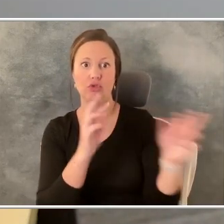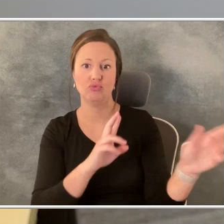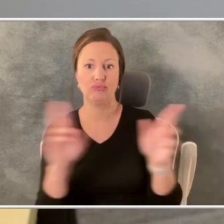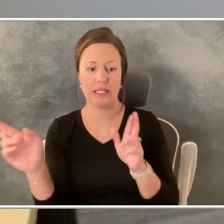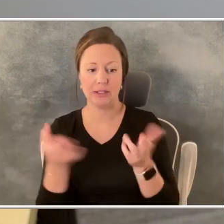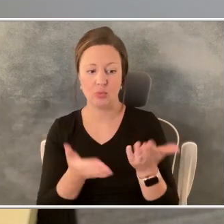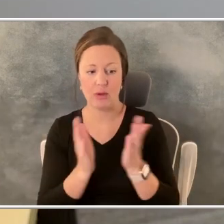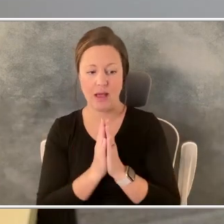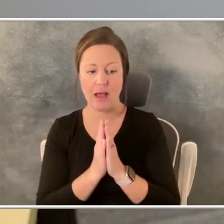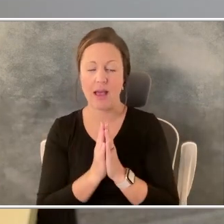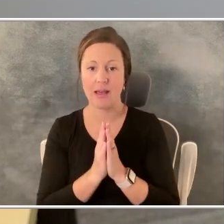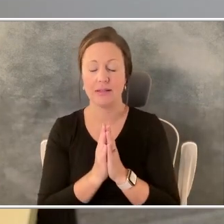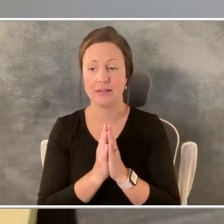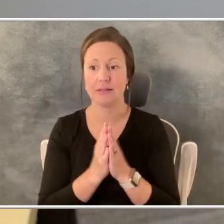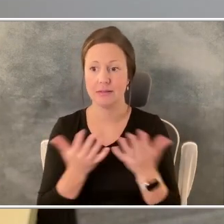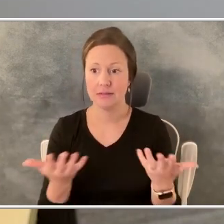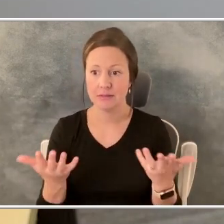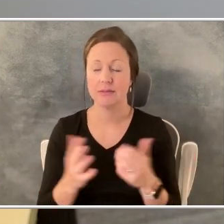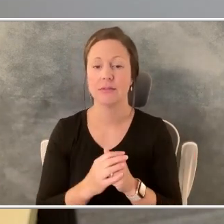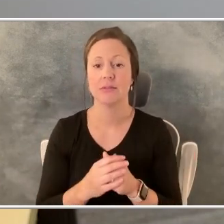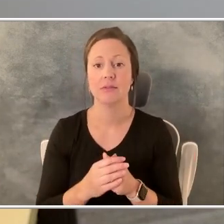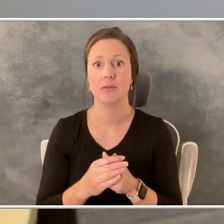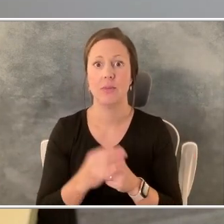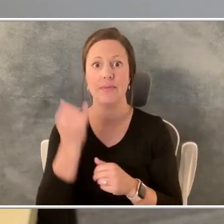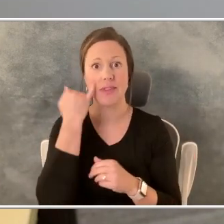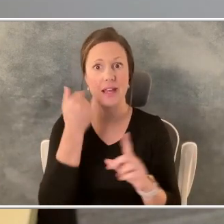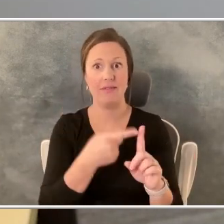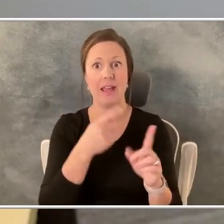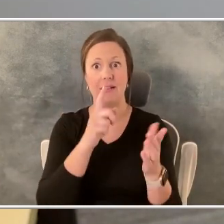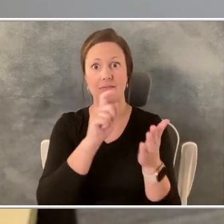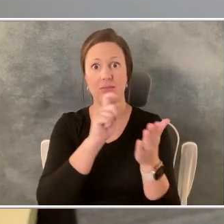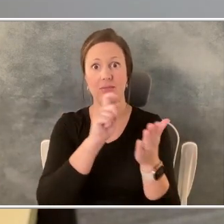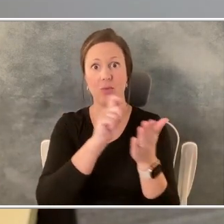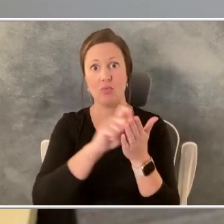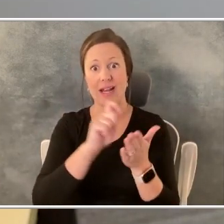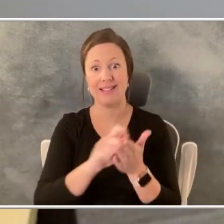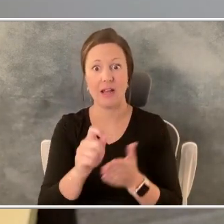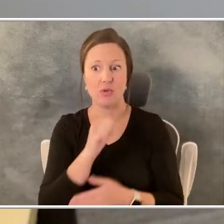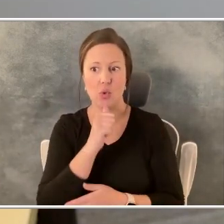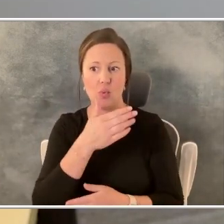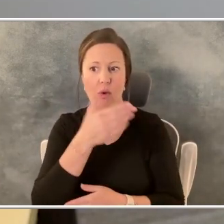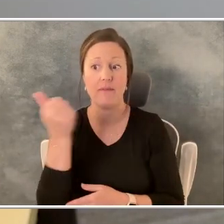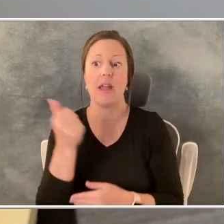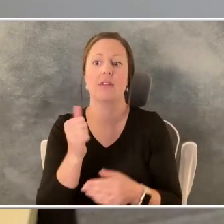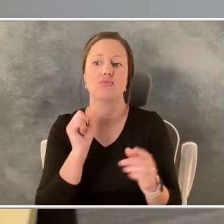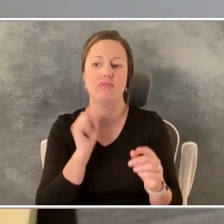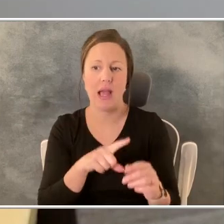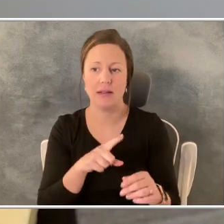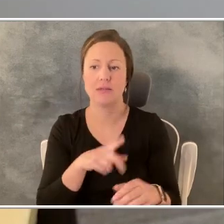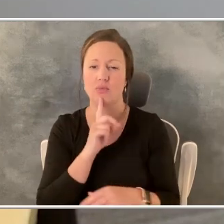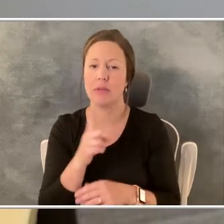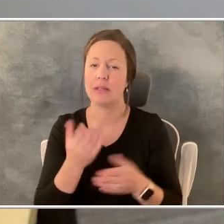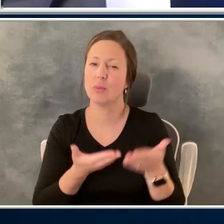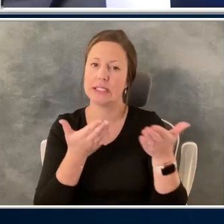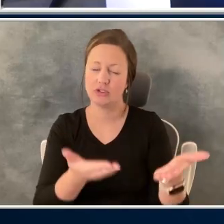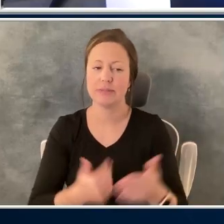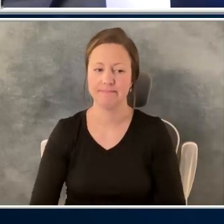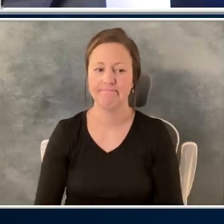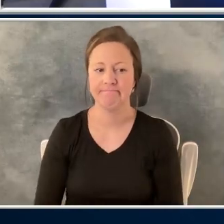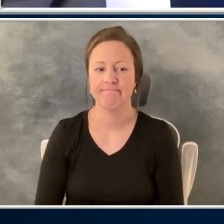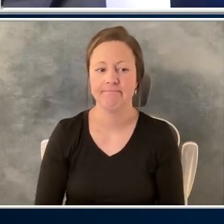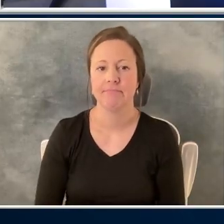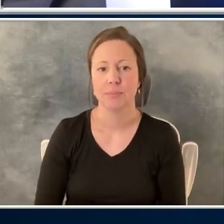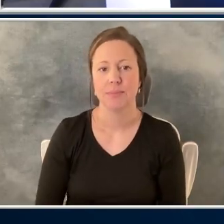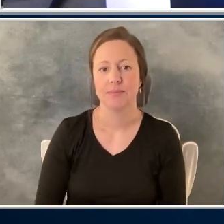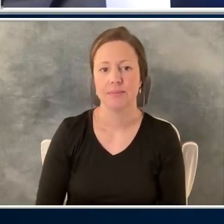to the doctor, if you write it down, you won't forget to ask them. So I think those are things I would suggest patients to do. We have